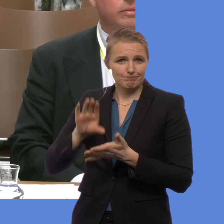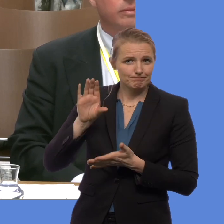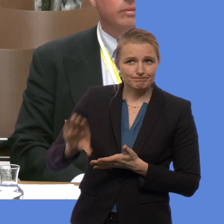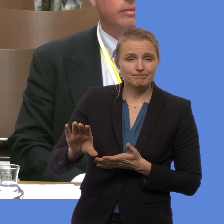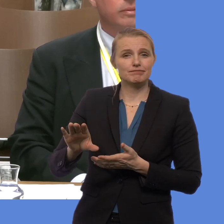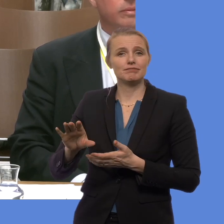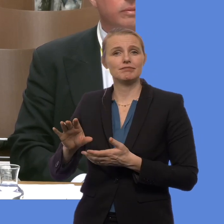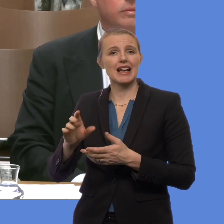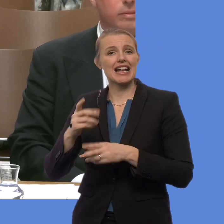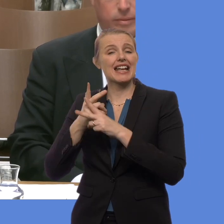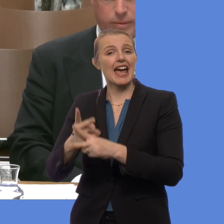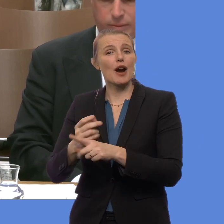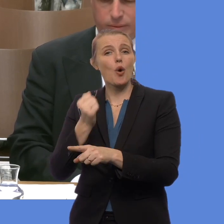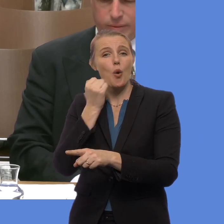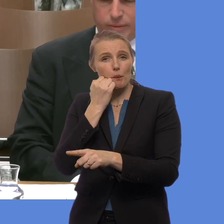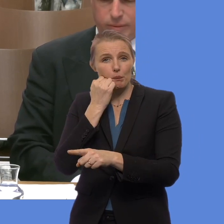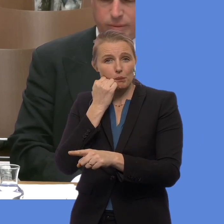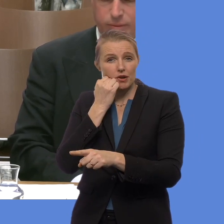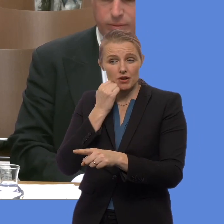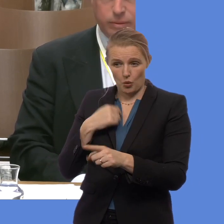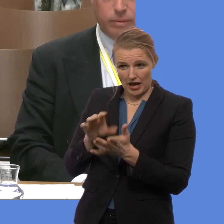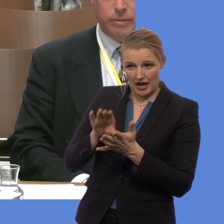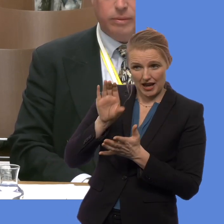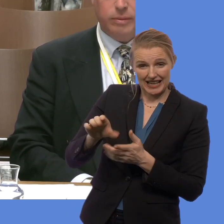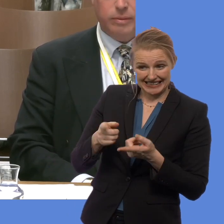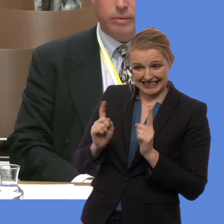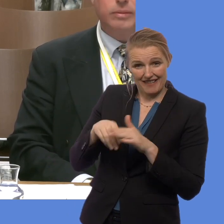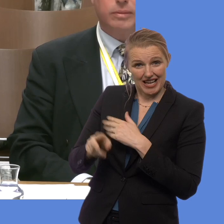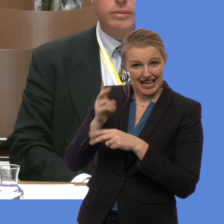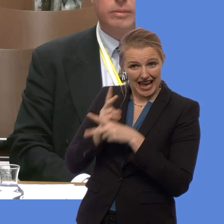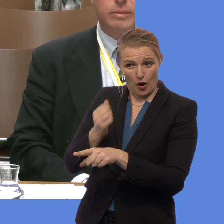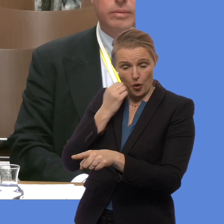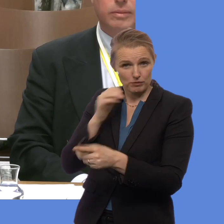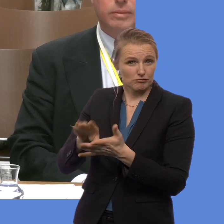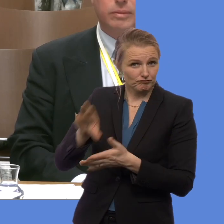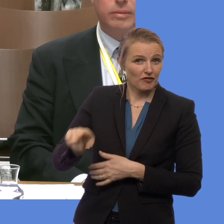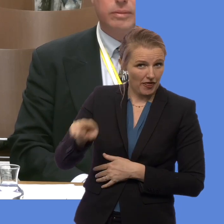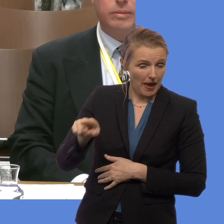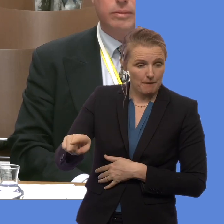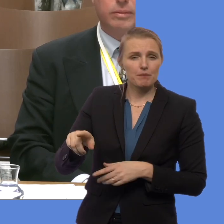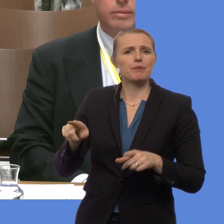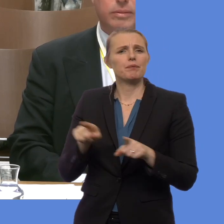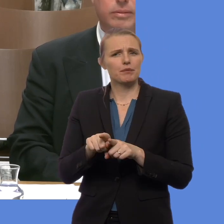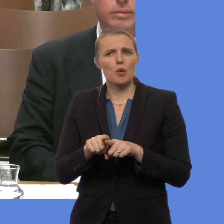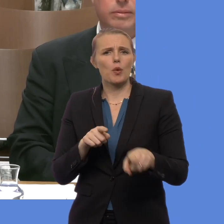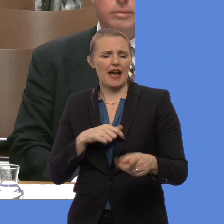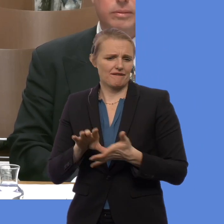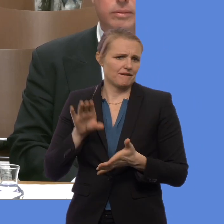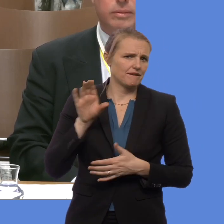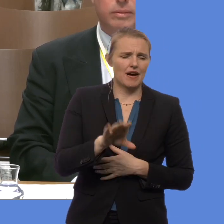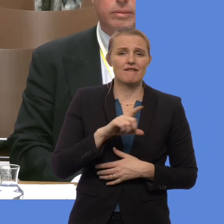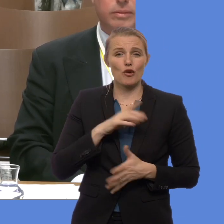who are isolated in care homes and the support staff. Likewise for the children's family signing, it's their support network, creche workers,